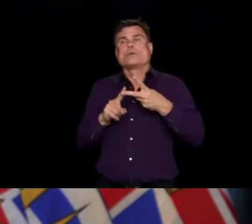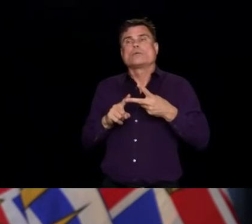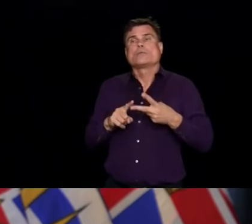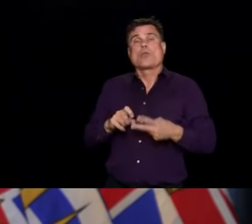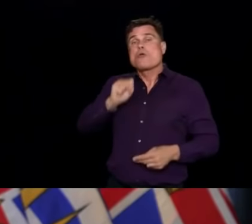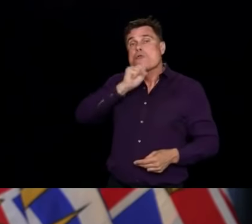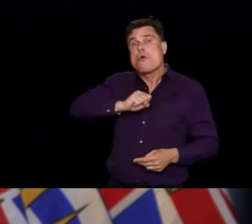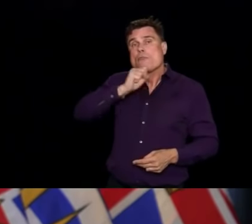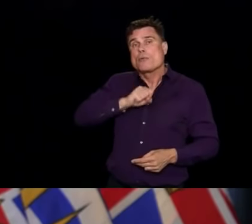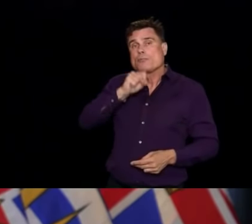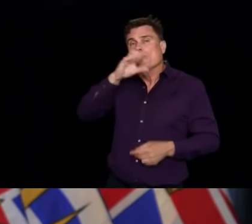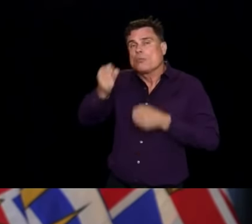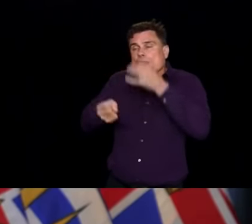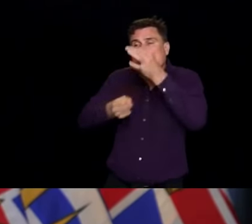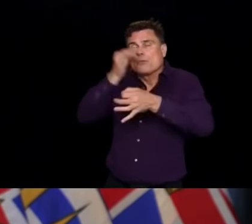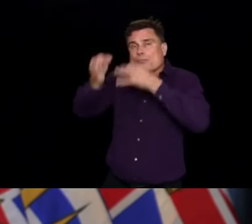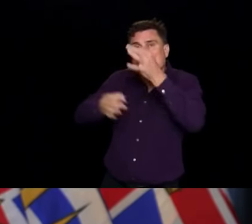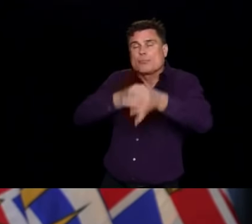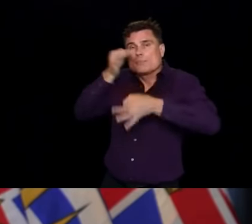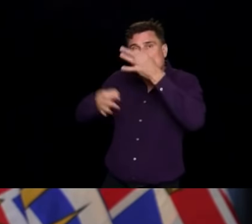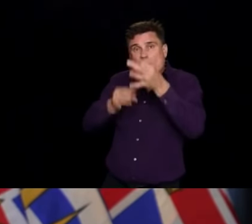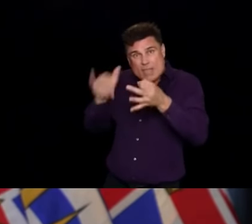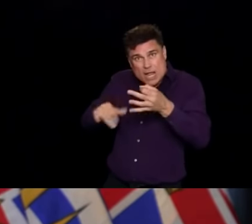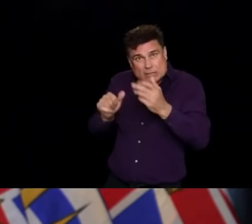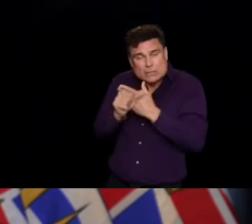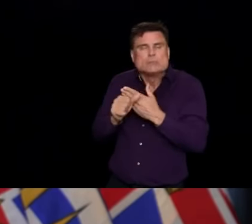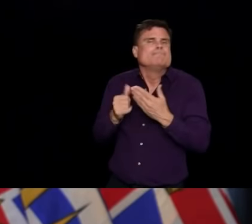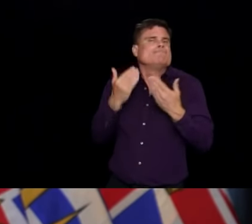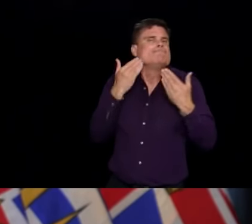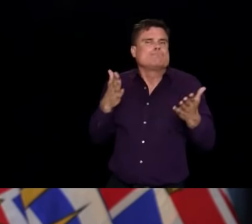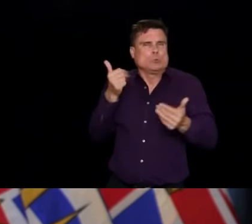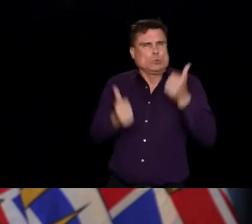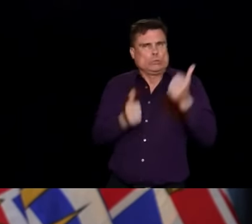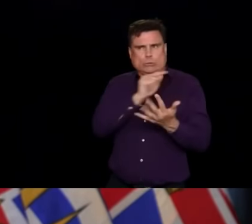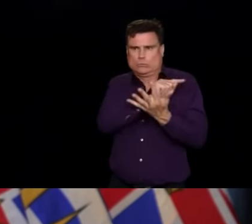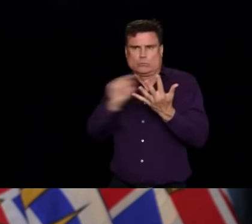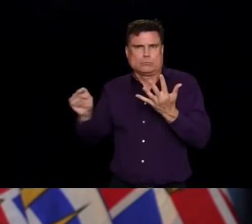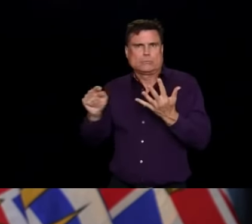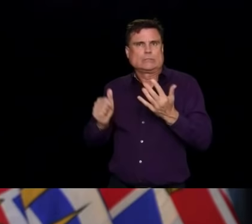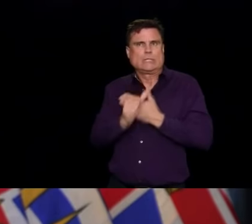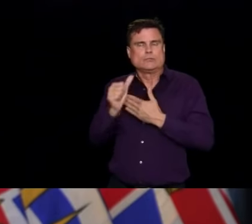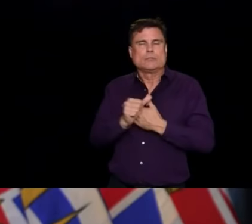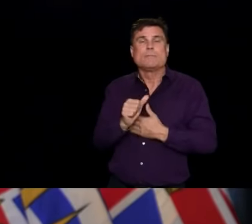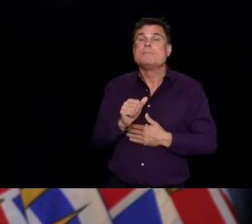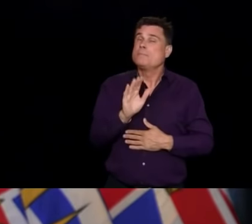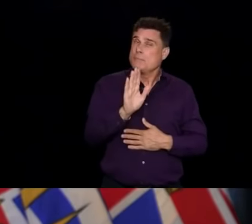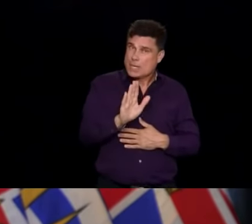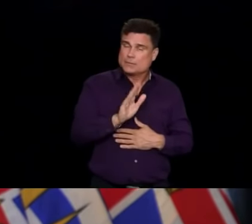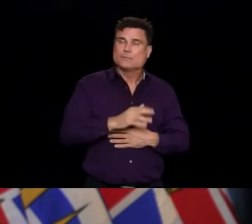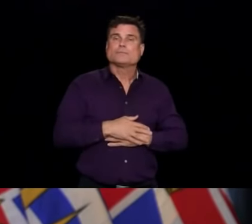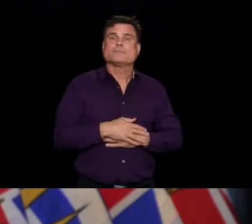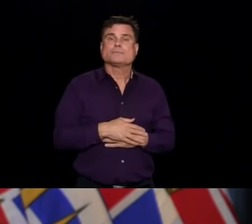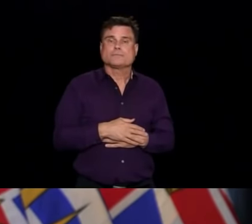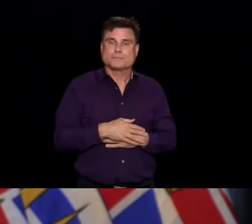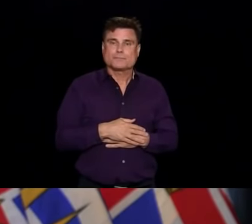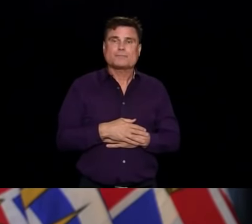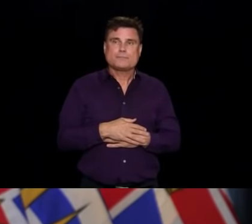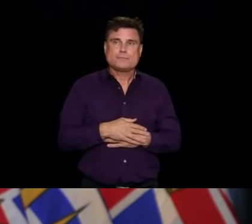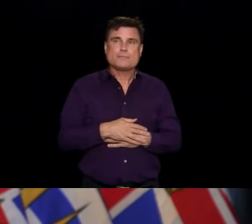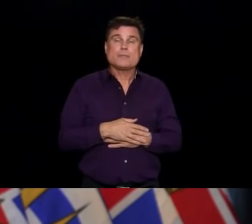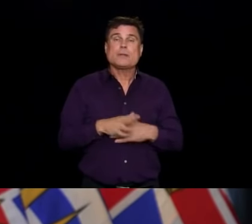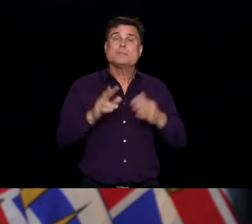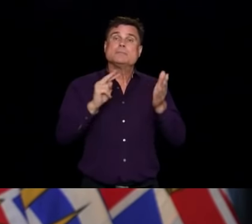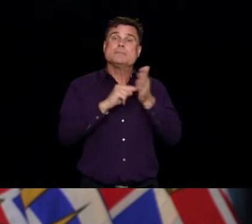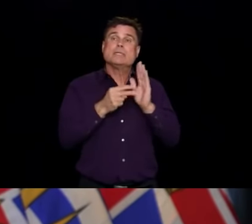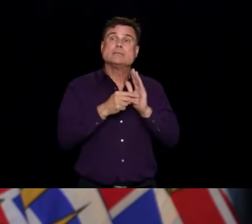We have what we call a hierarchy of controls. It's not only about wearing a mask or a respirator. It's about minimizing